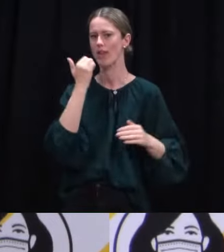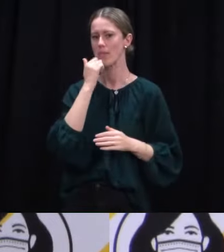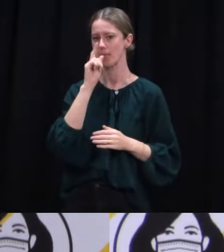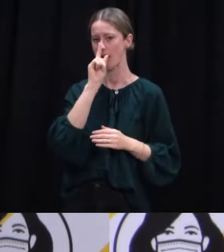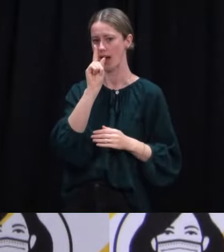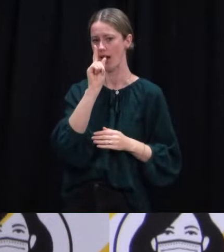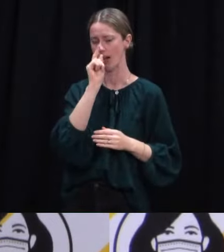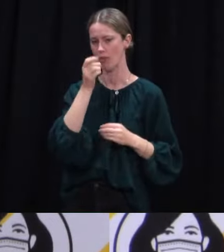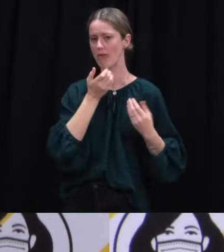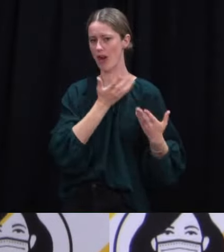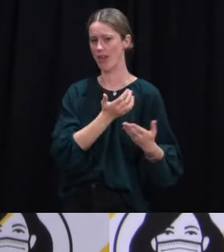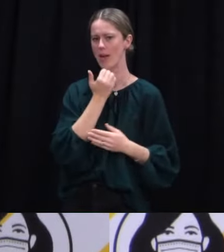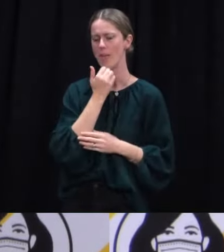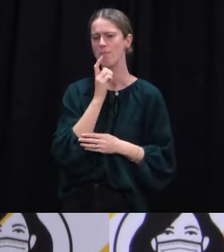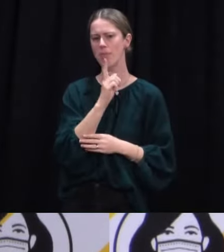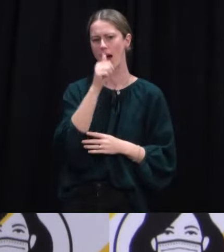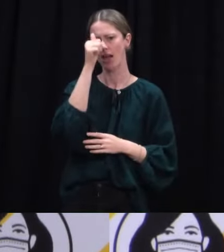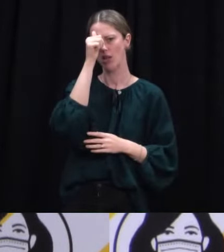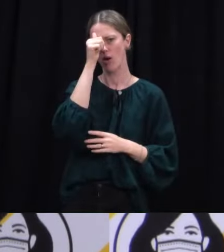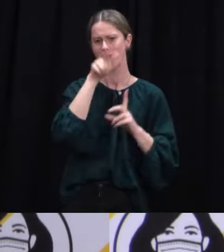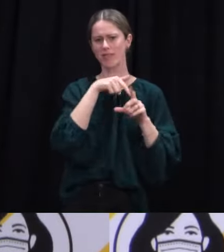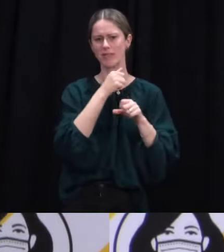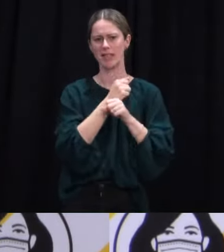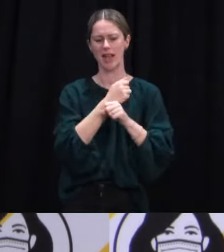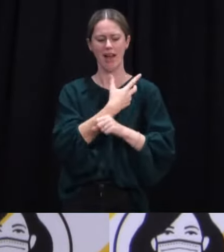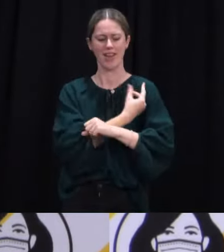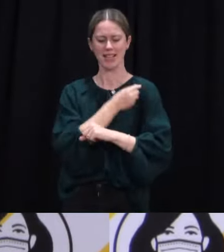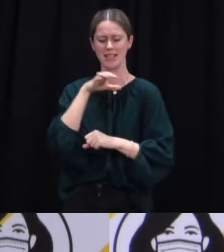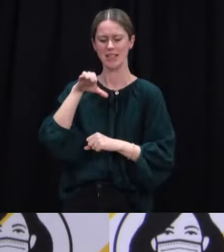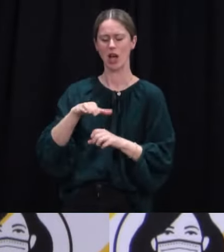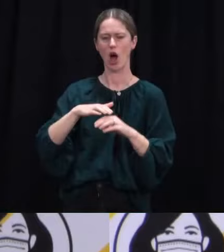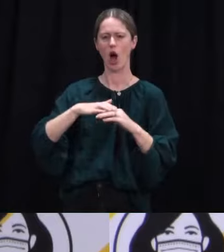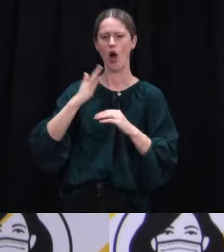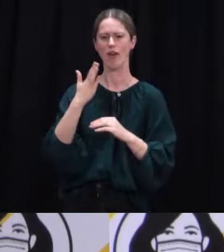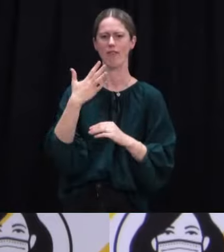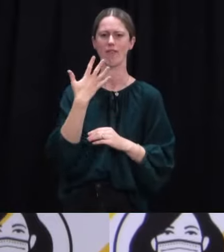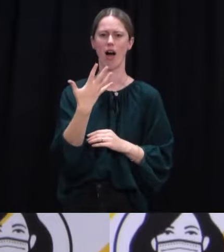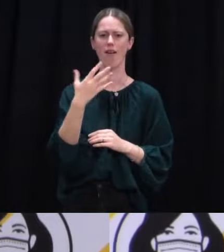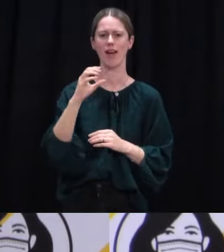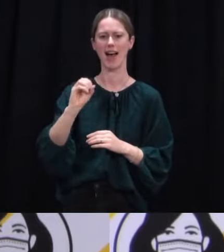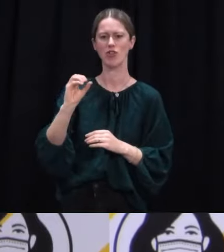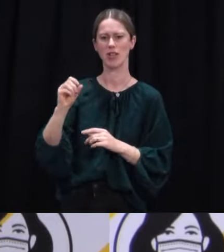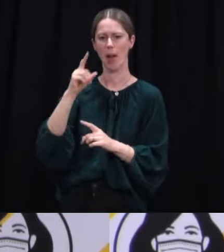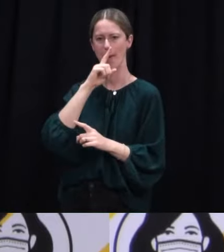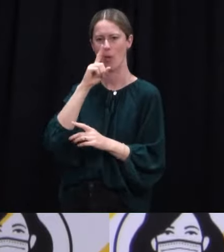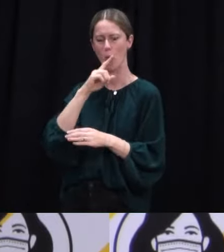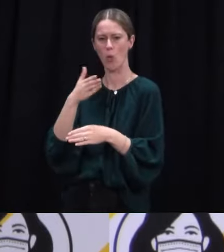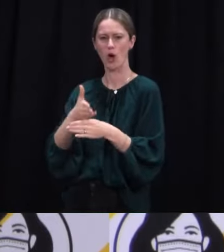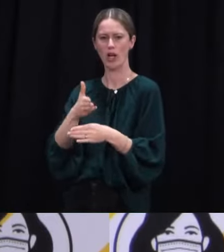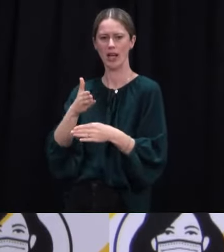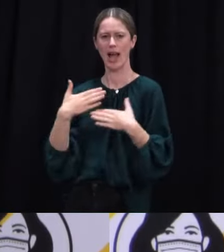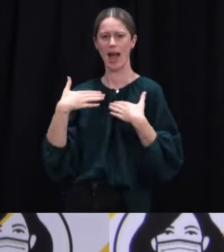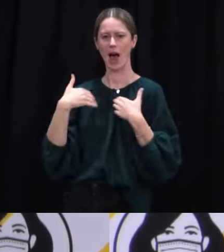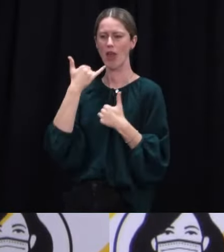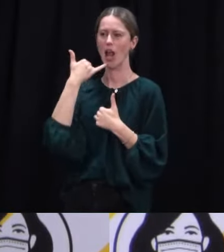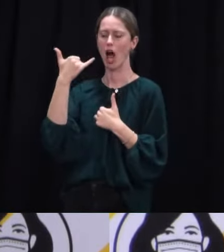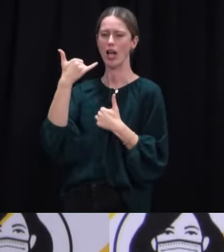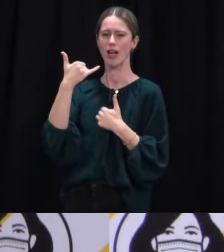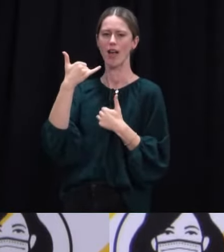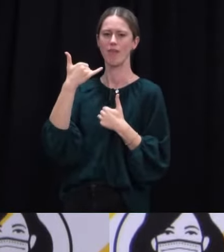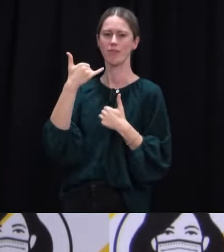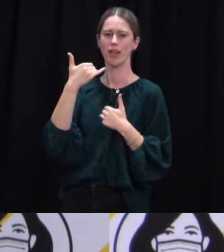numbers. I do know, for example, on the vaccination side, over 500 of the operators working at Healthline,